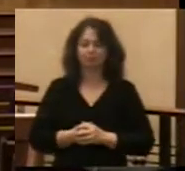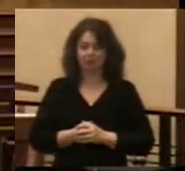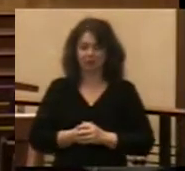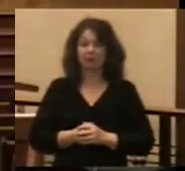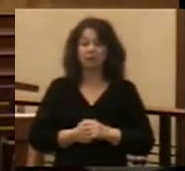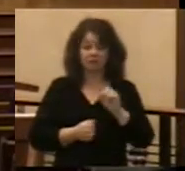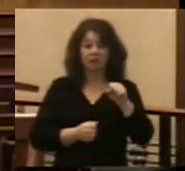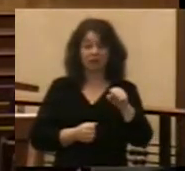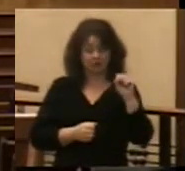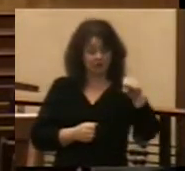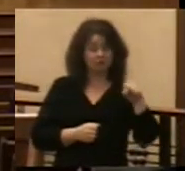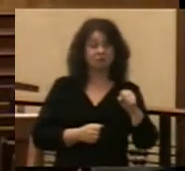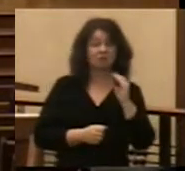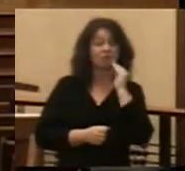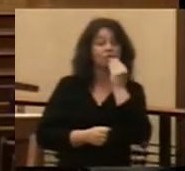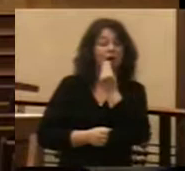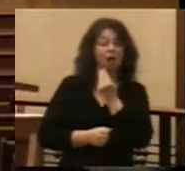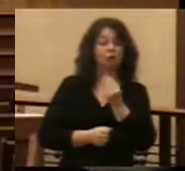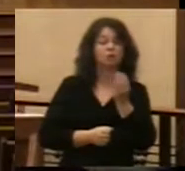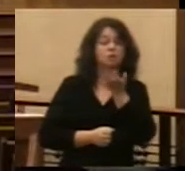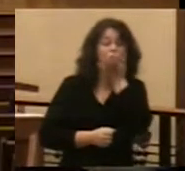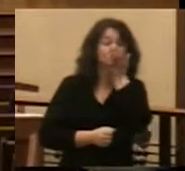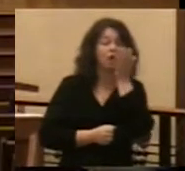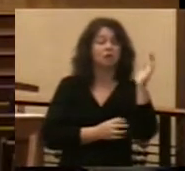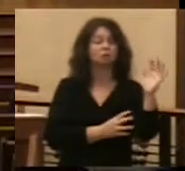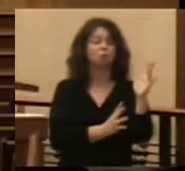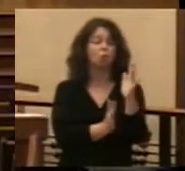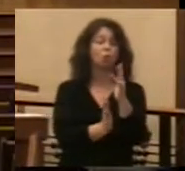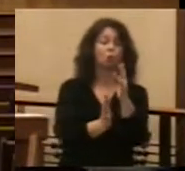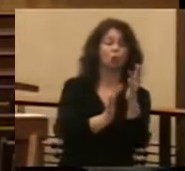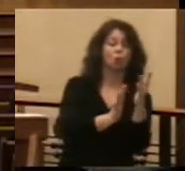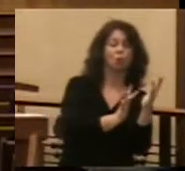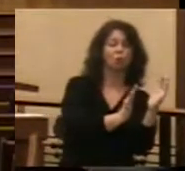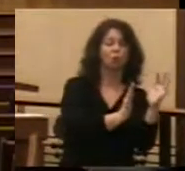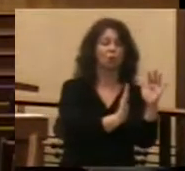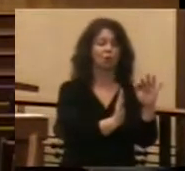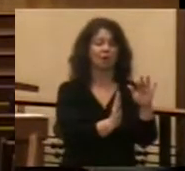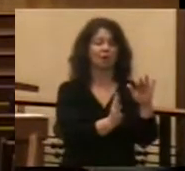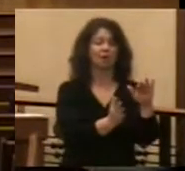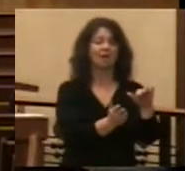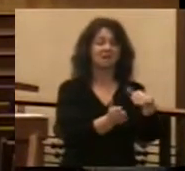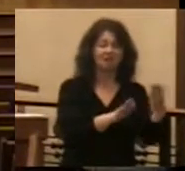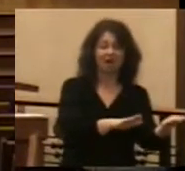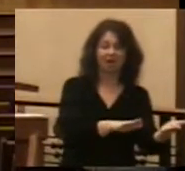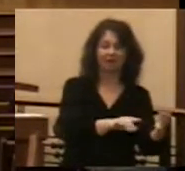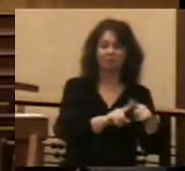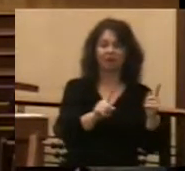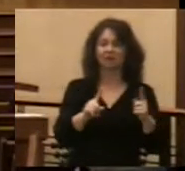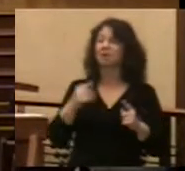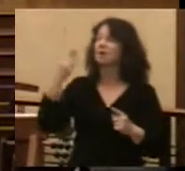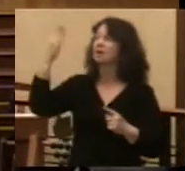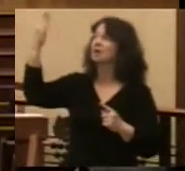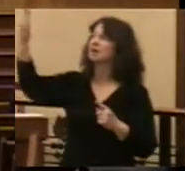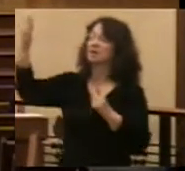withers, the flower fades, but the word of the Lord stands forever."